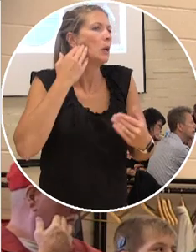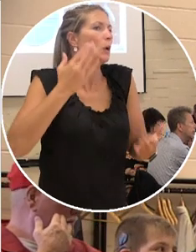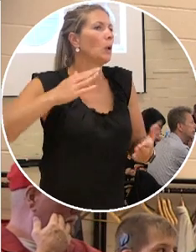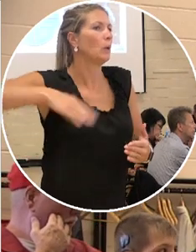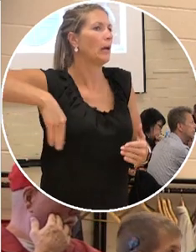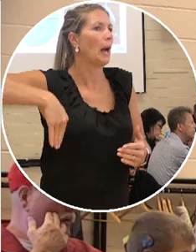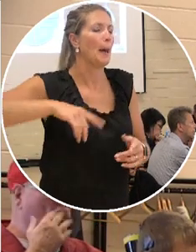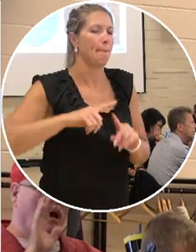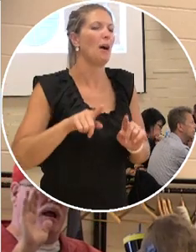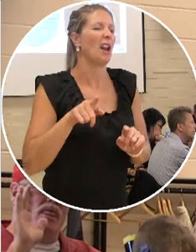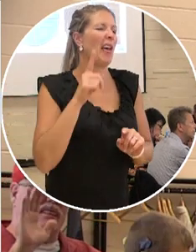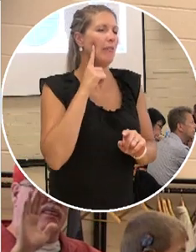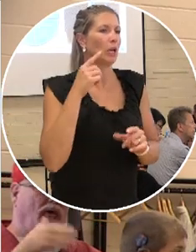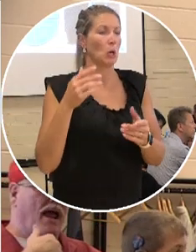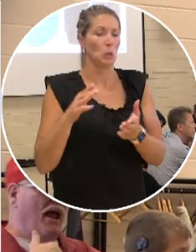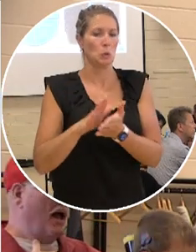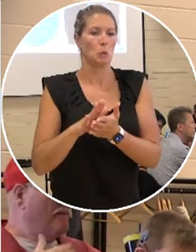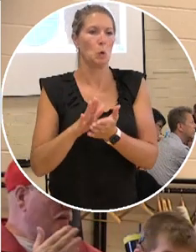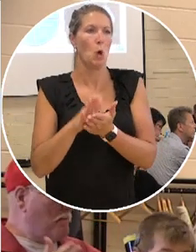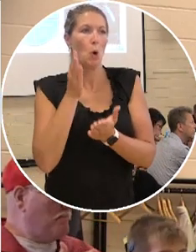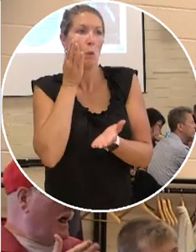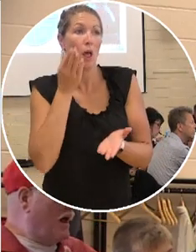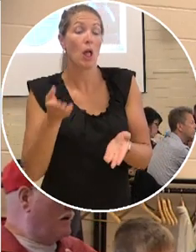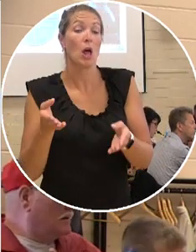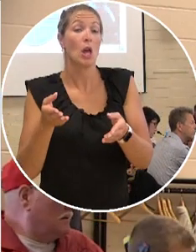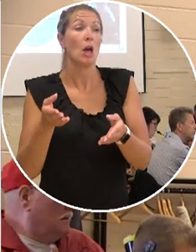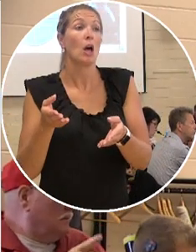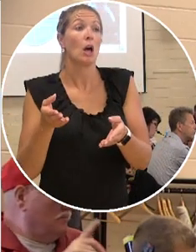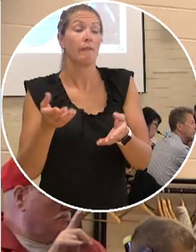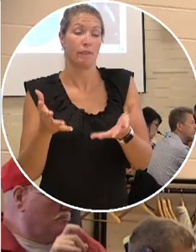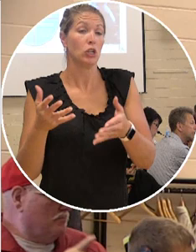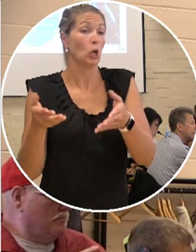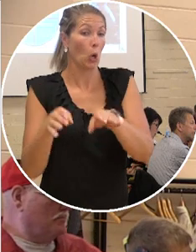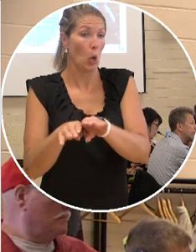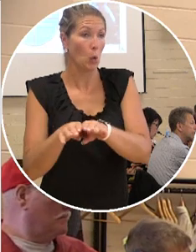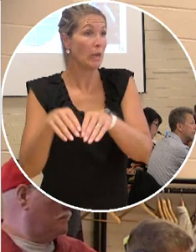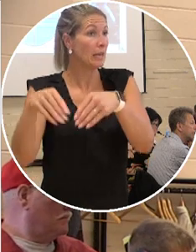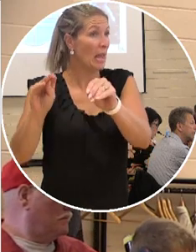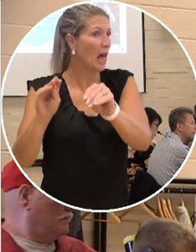a transfer to a number of individual